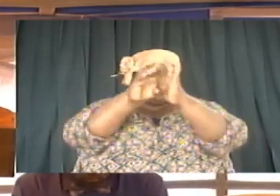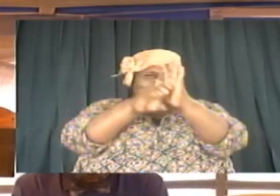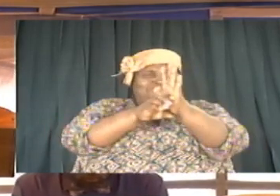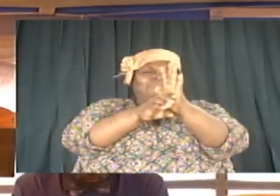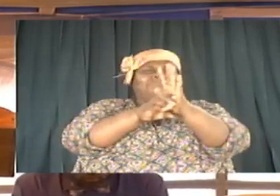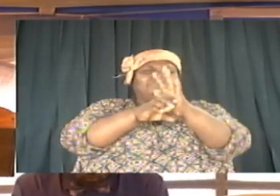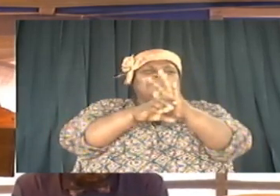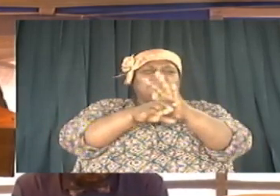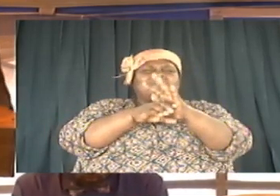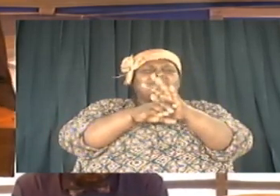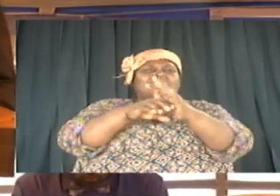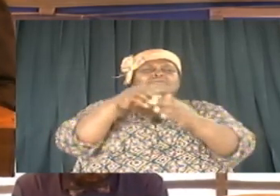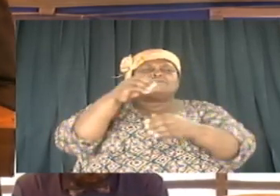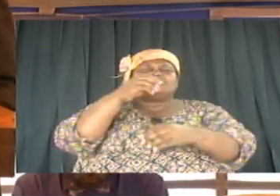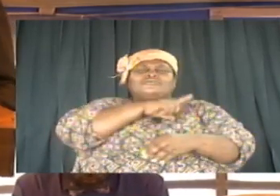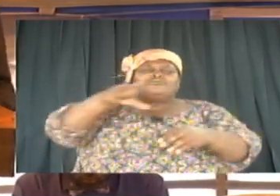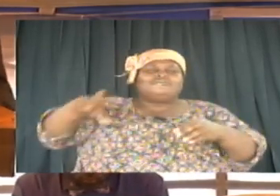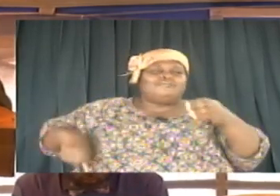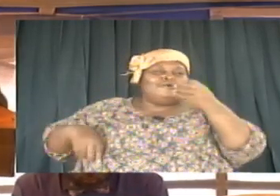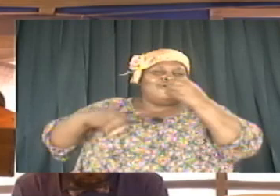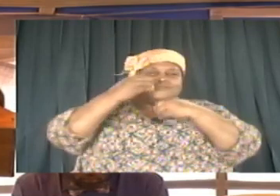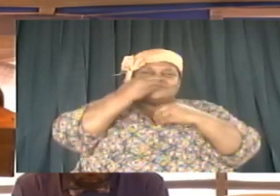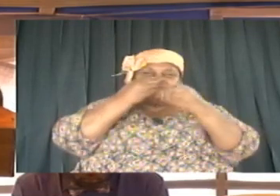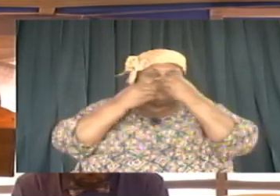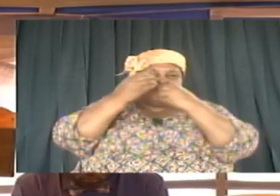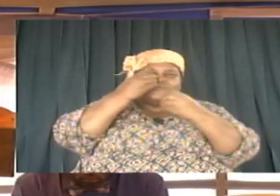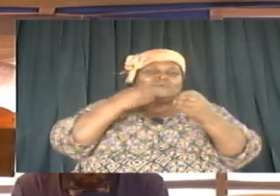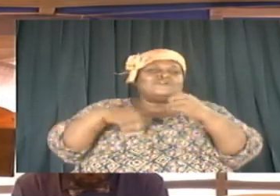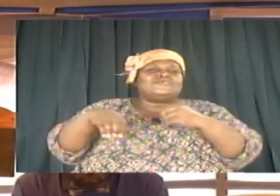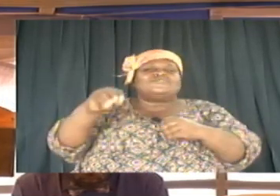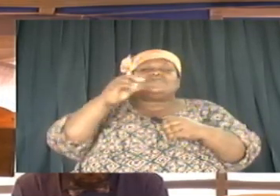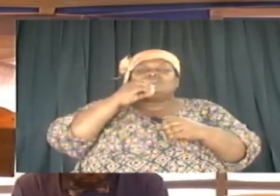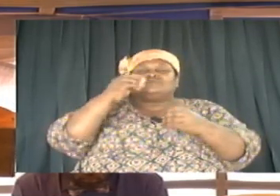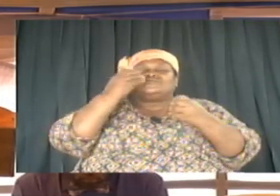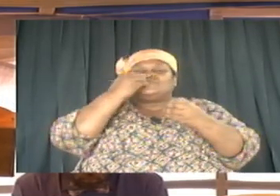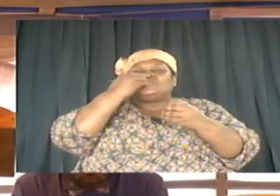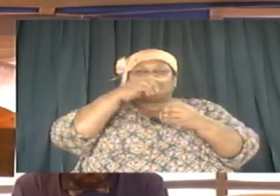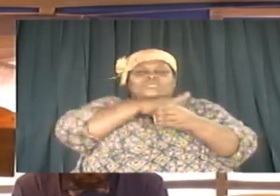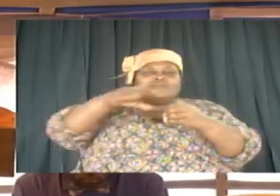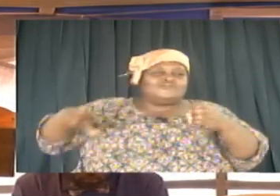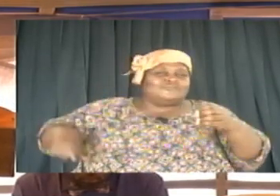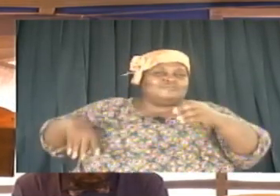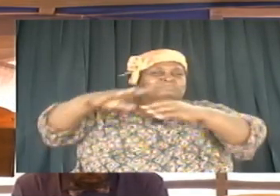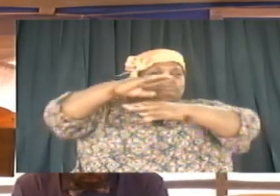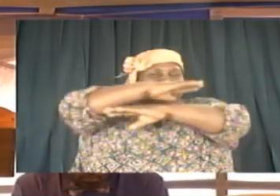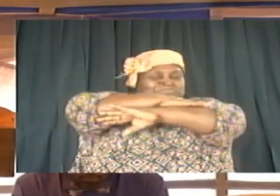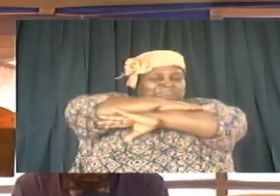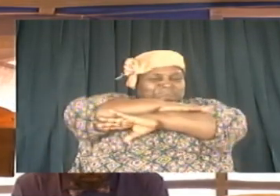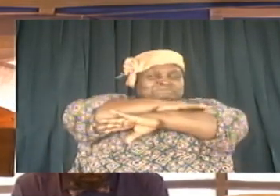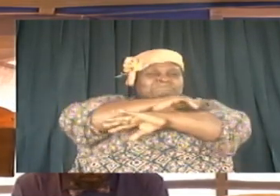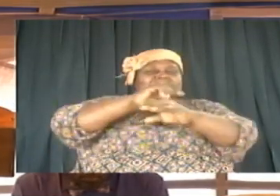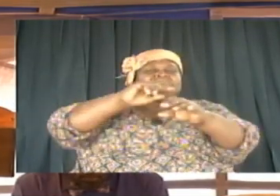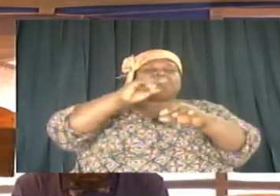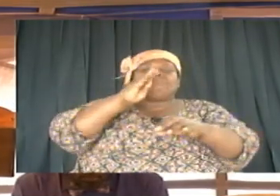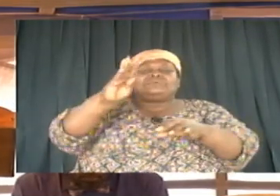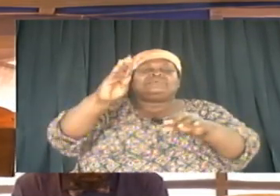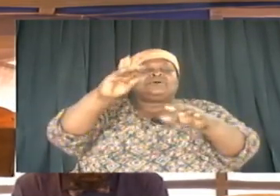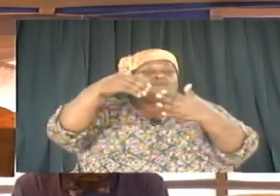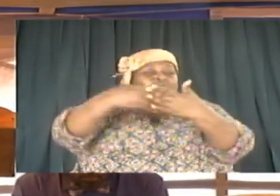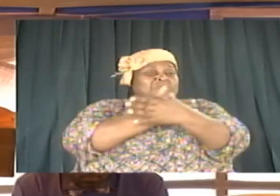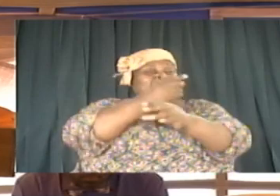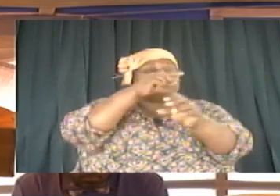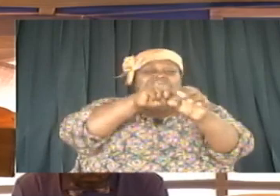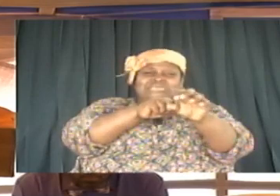ready to eat at the Lord's table? This is going to be a new day and a new beginning,